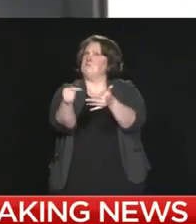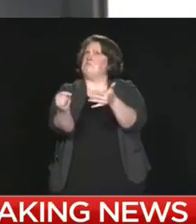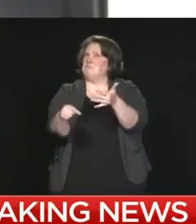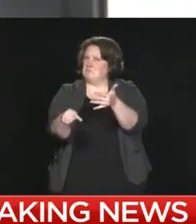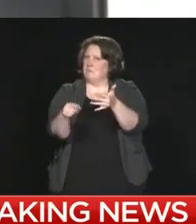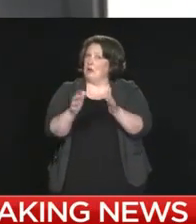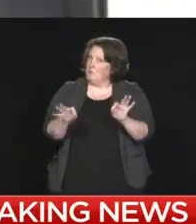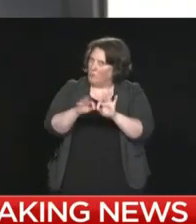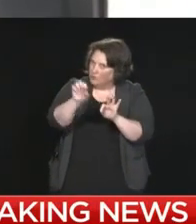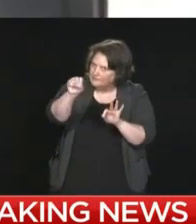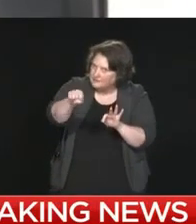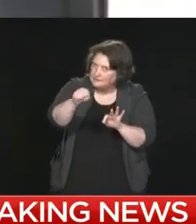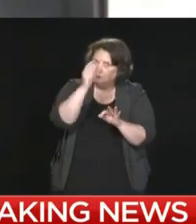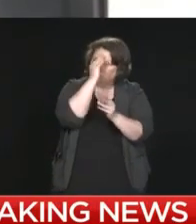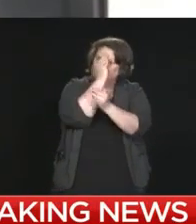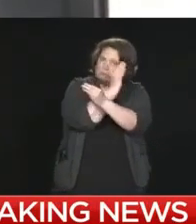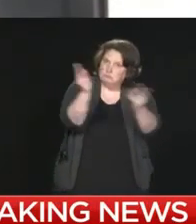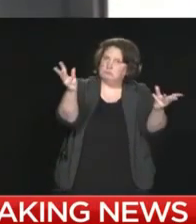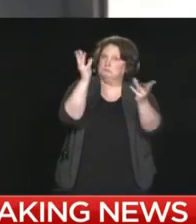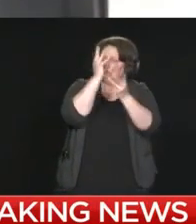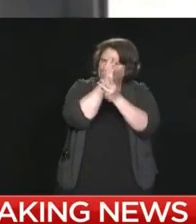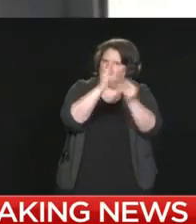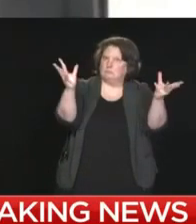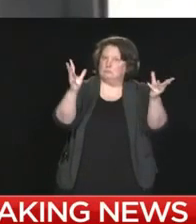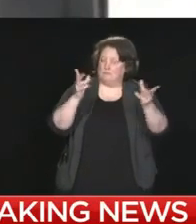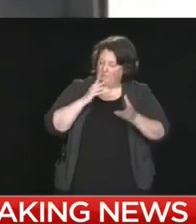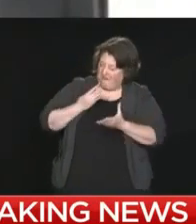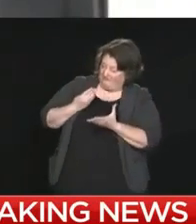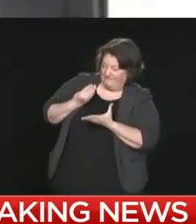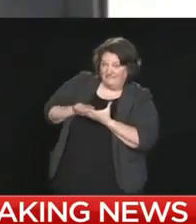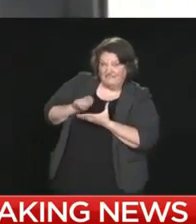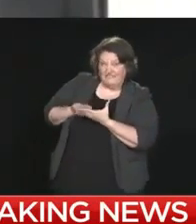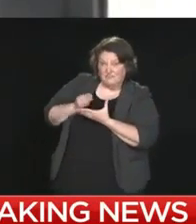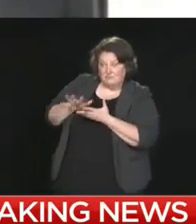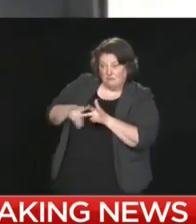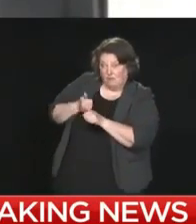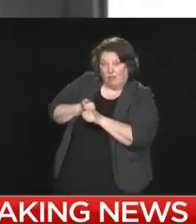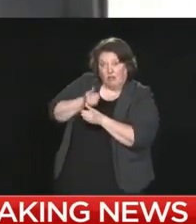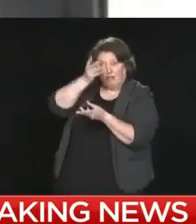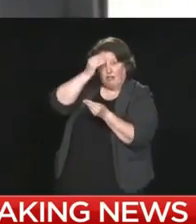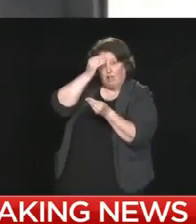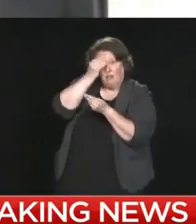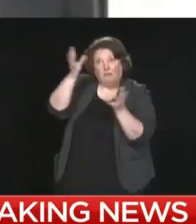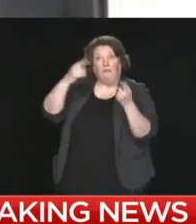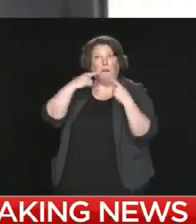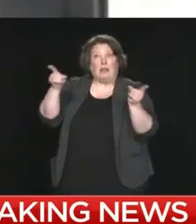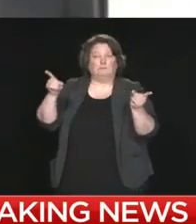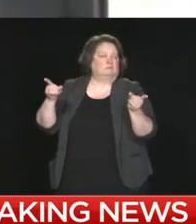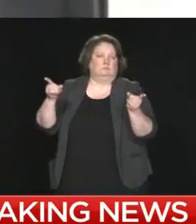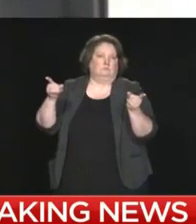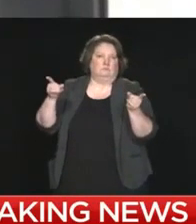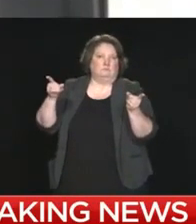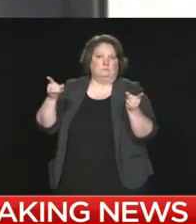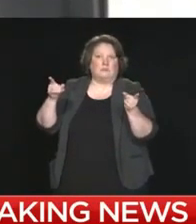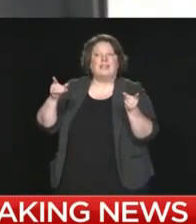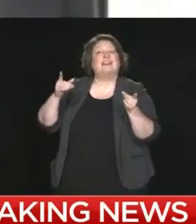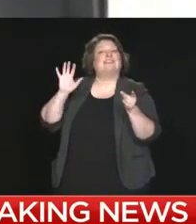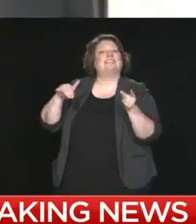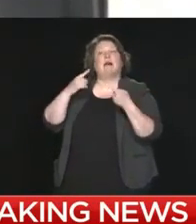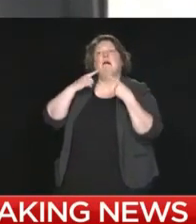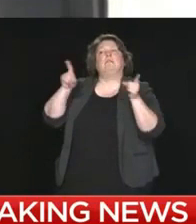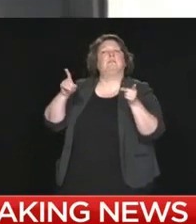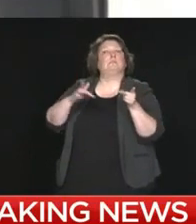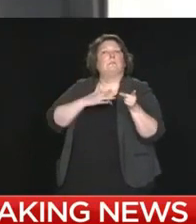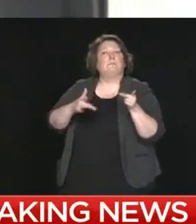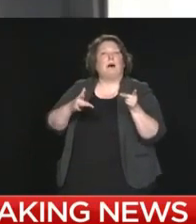months. But a proper fiscal update is something that includes usually